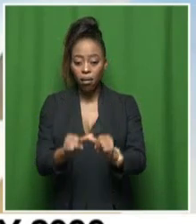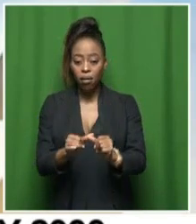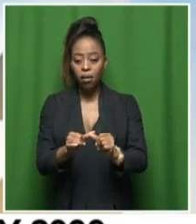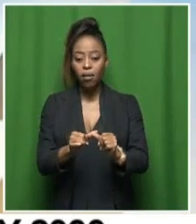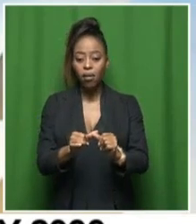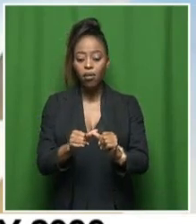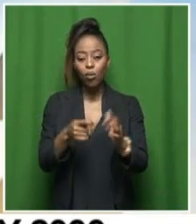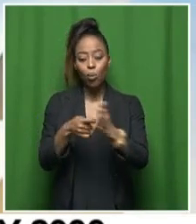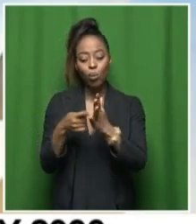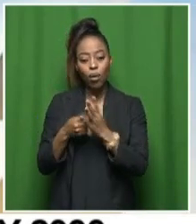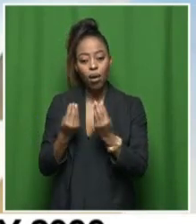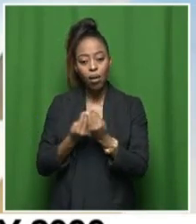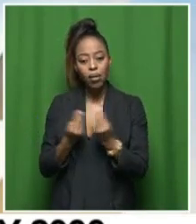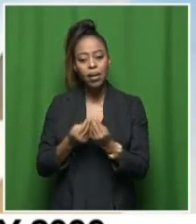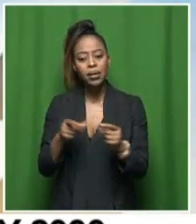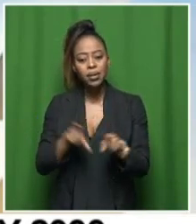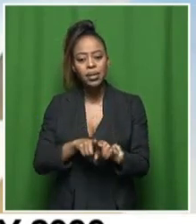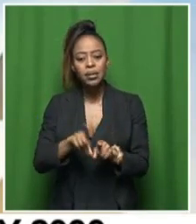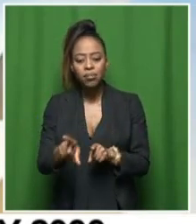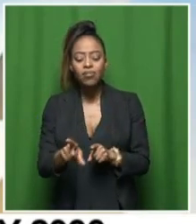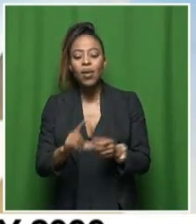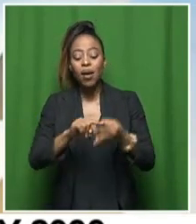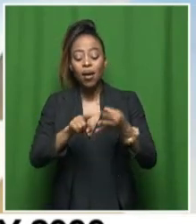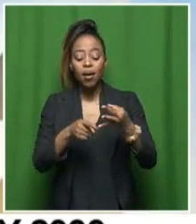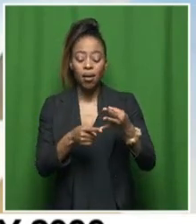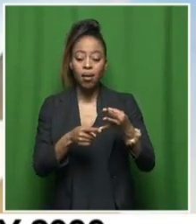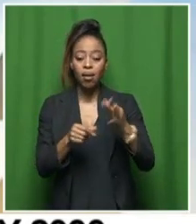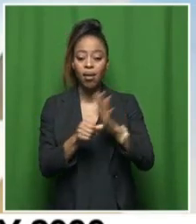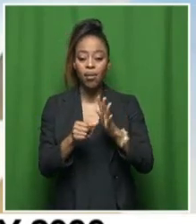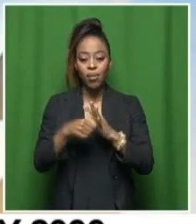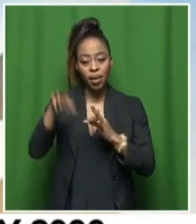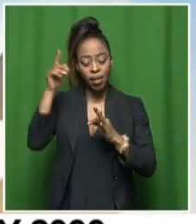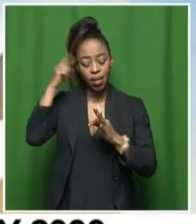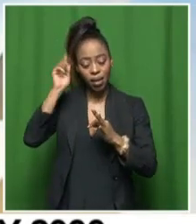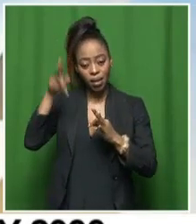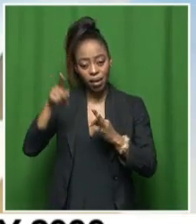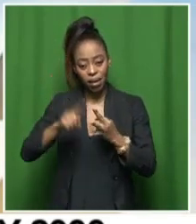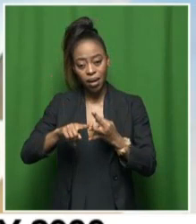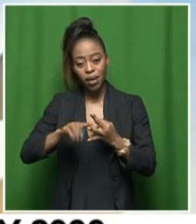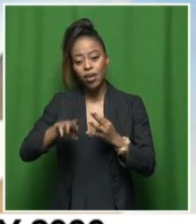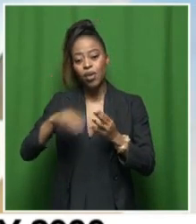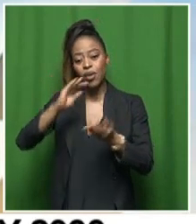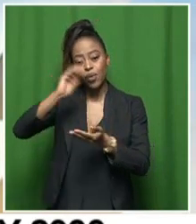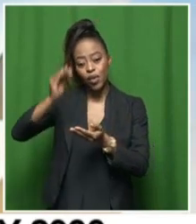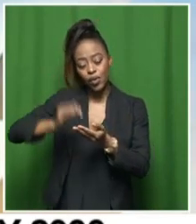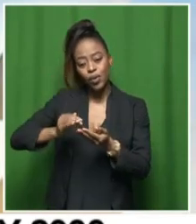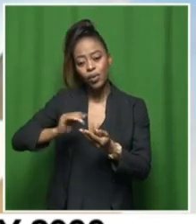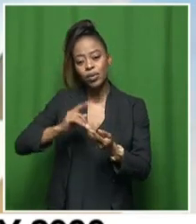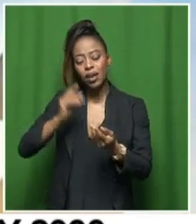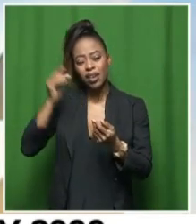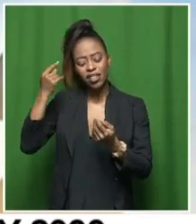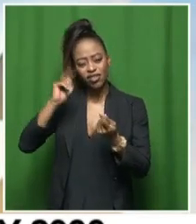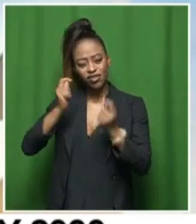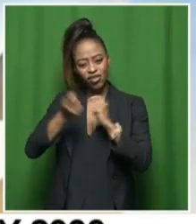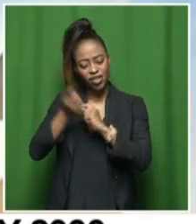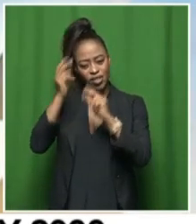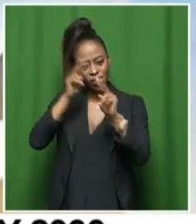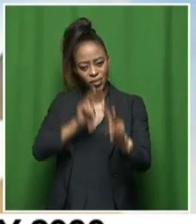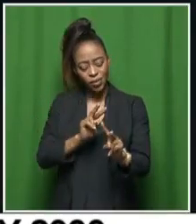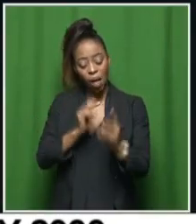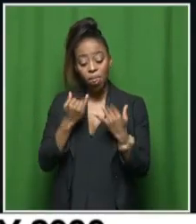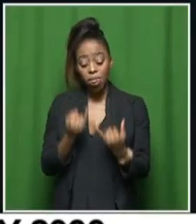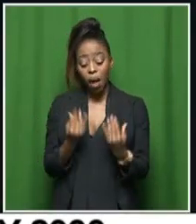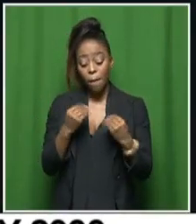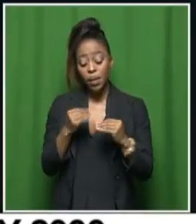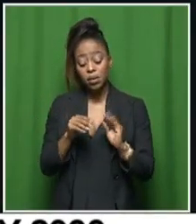as Nestlé, which is really anchored by three pillars: rethink, reduce, and repurpose. So rethinking our business models, rethinking the